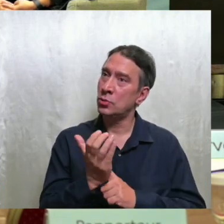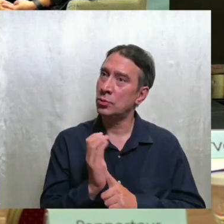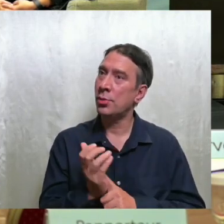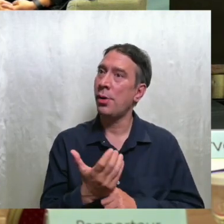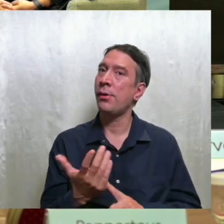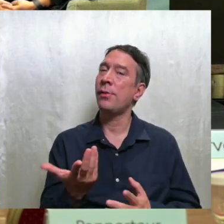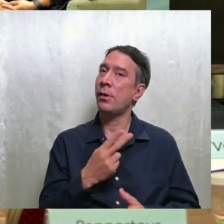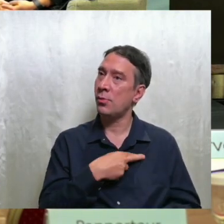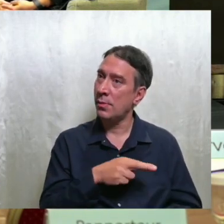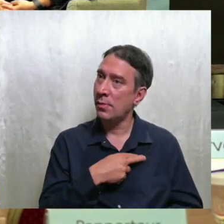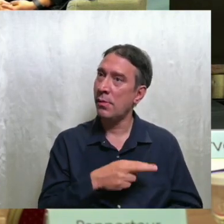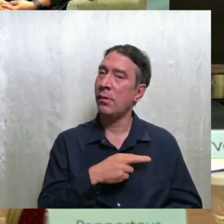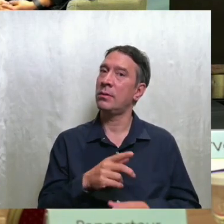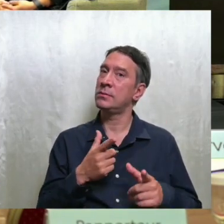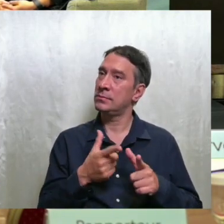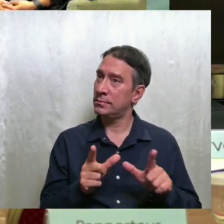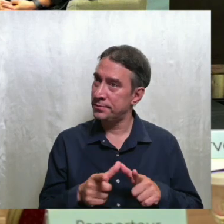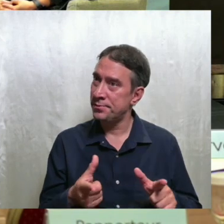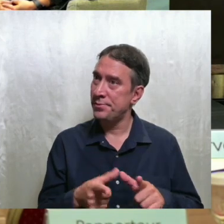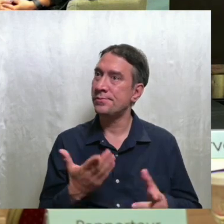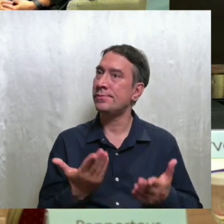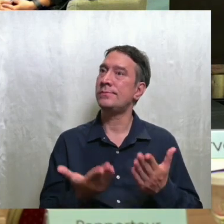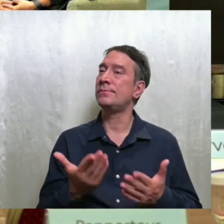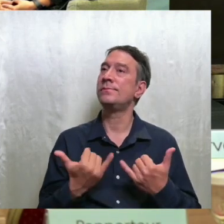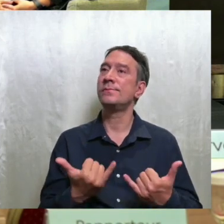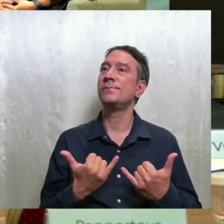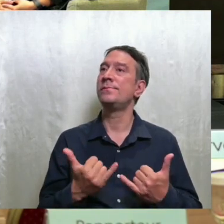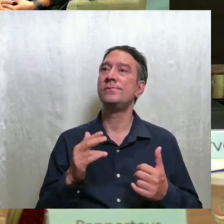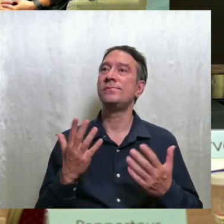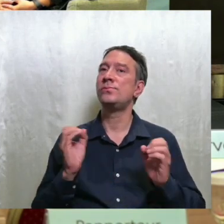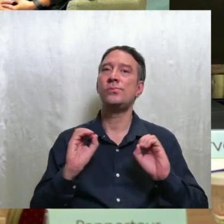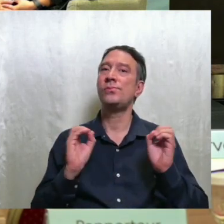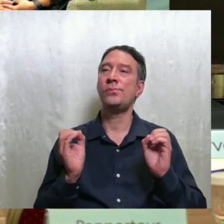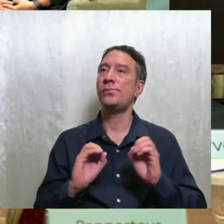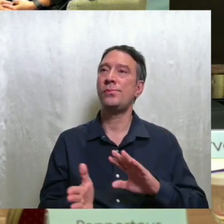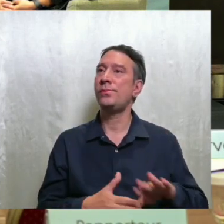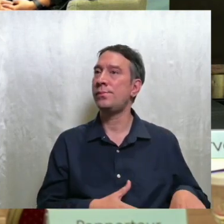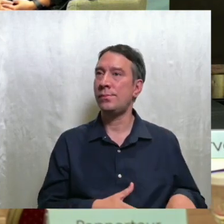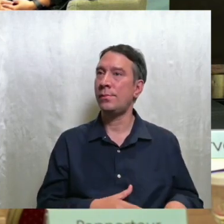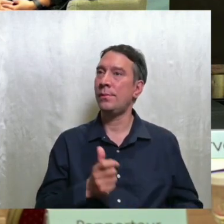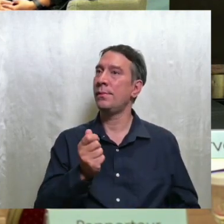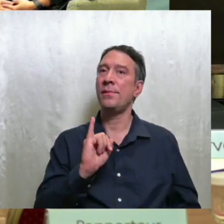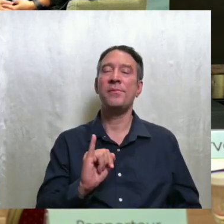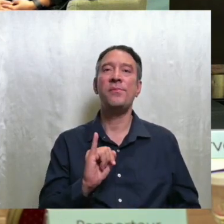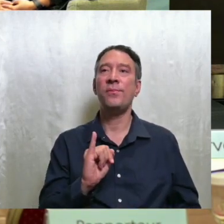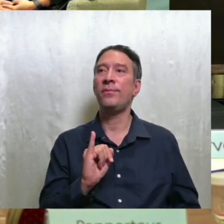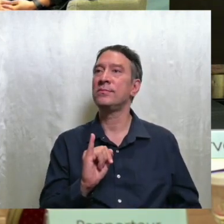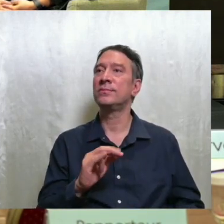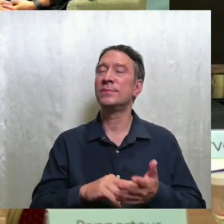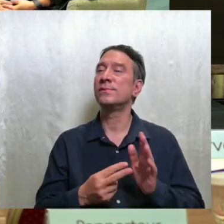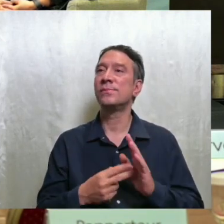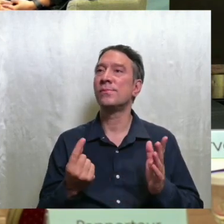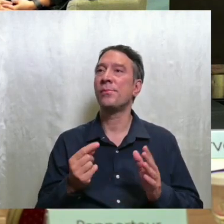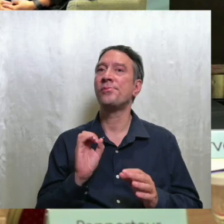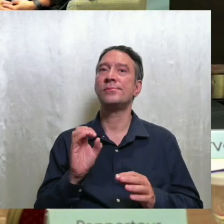How does AI impact these communities, and are there ways to mitigate the risks? This is not an easy question. I'm going to